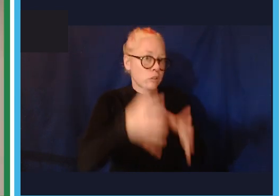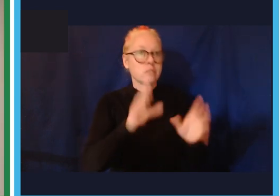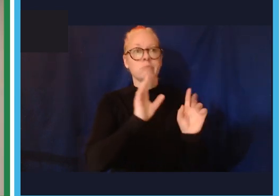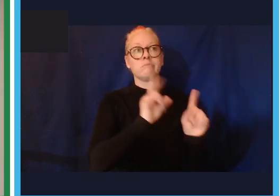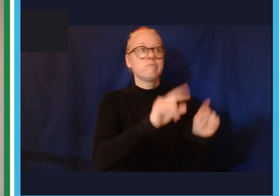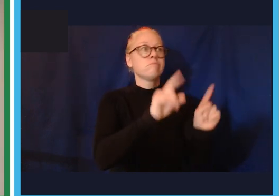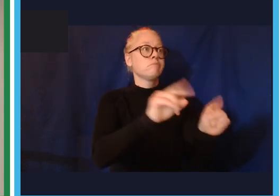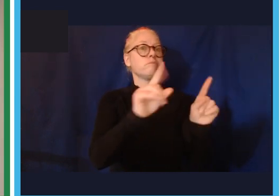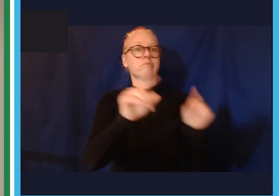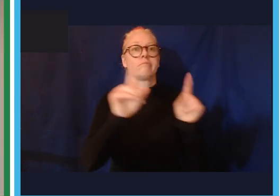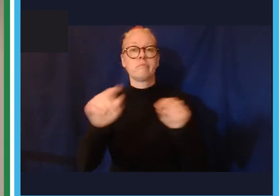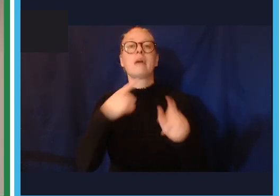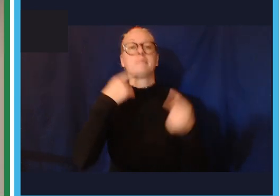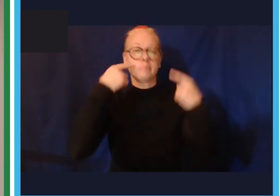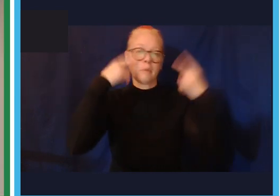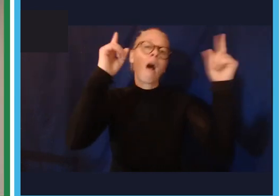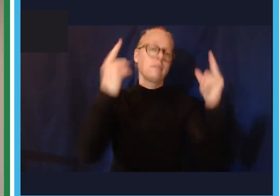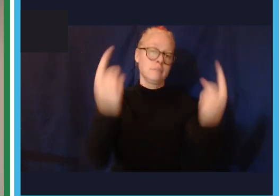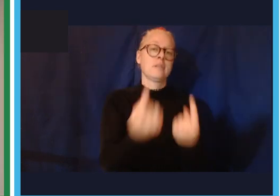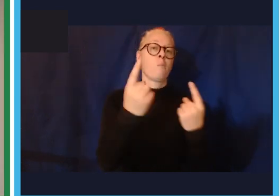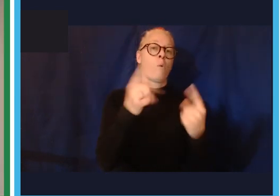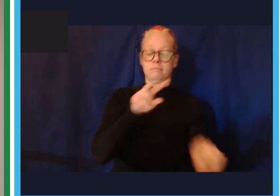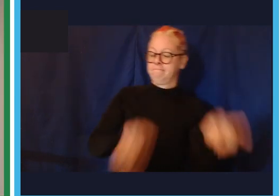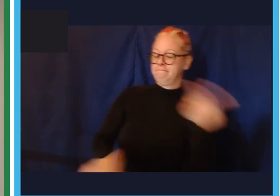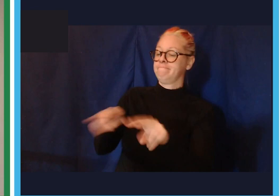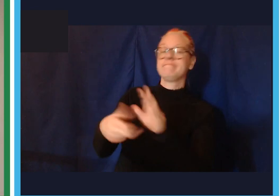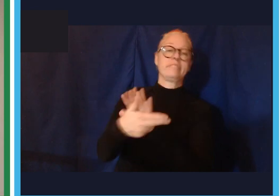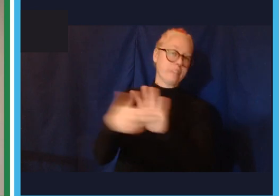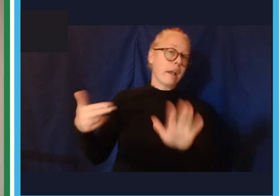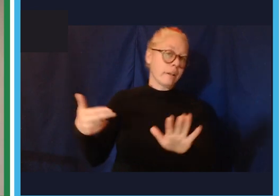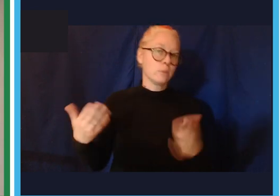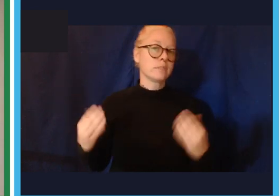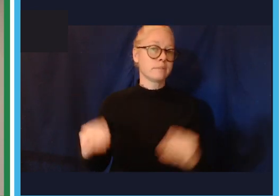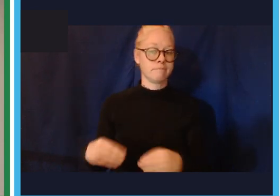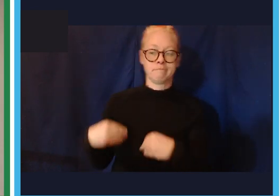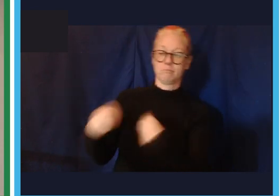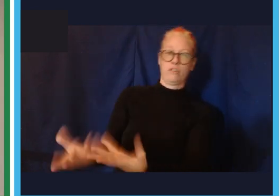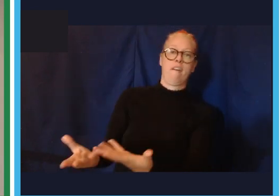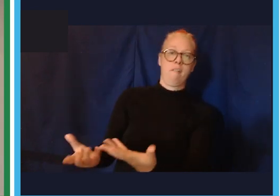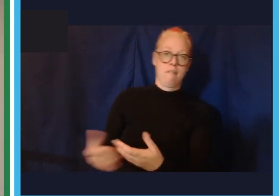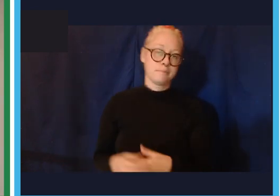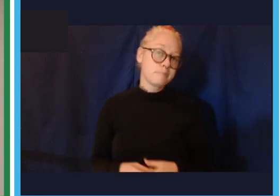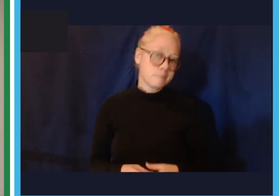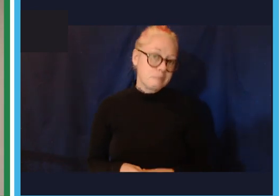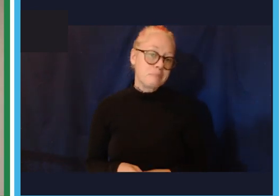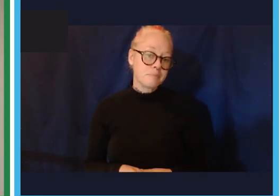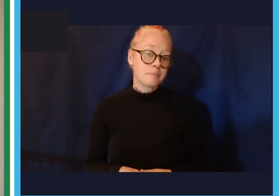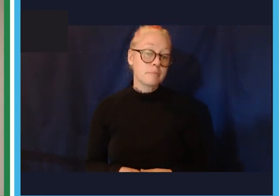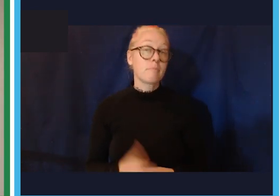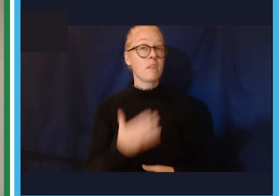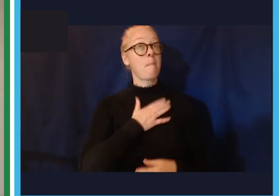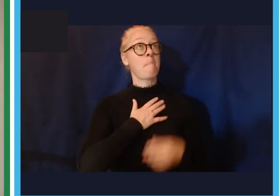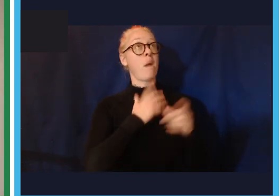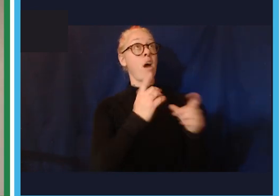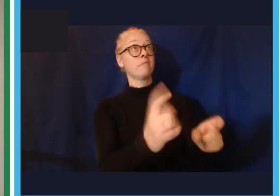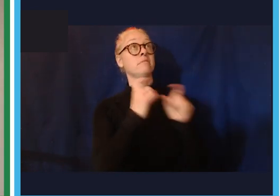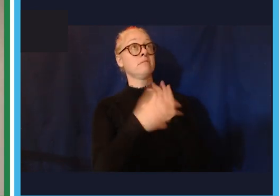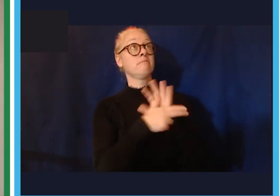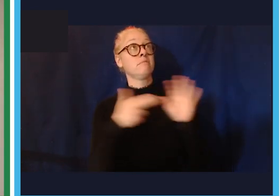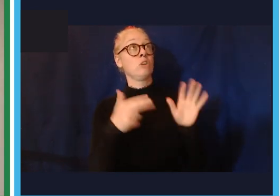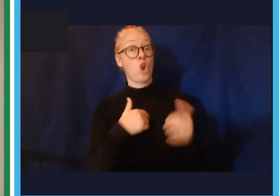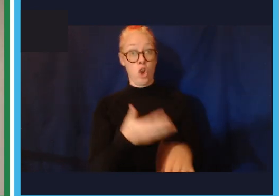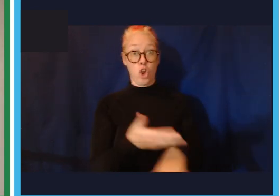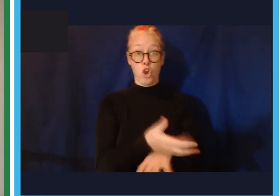life, I think that I still felt, although maybe to a lesser degree, but I think I echo Ty's